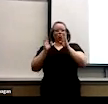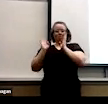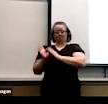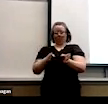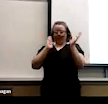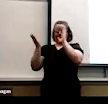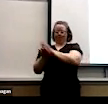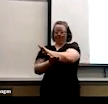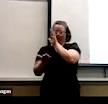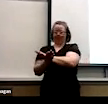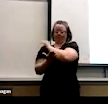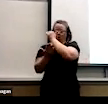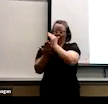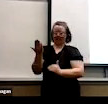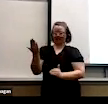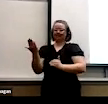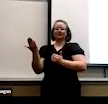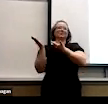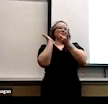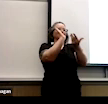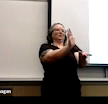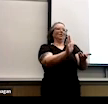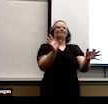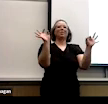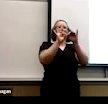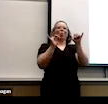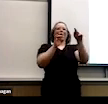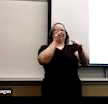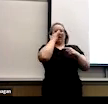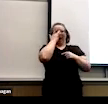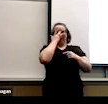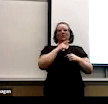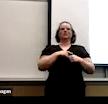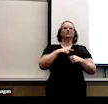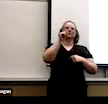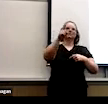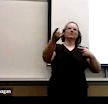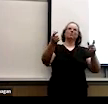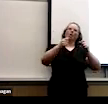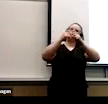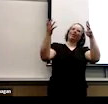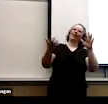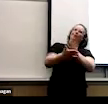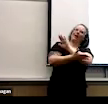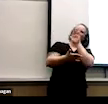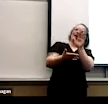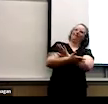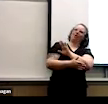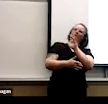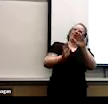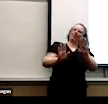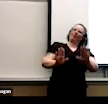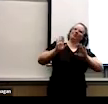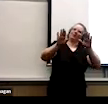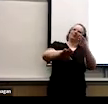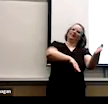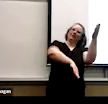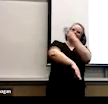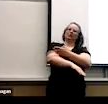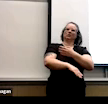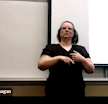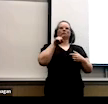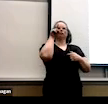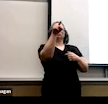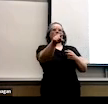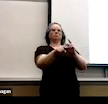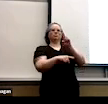use? Oh, actually, I do. Can you email it to Sarah? Because I think it'd be incredibly valuable, because I've often thought, we spend a lot of time talking